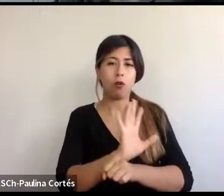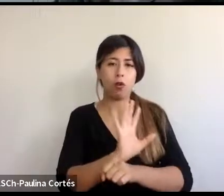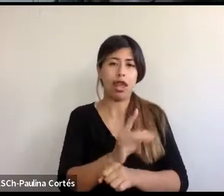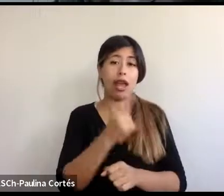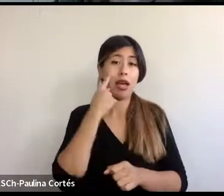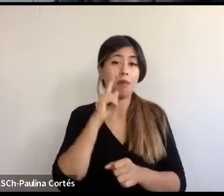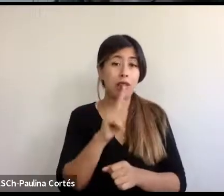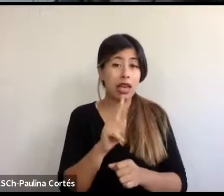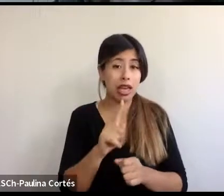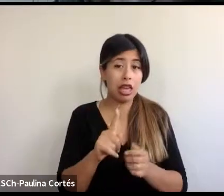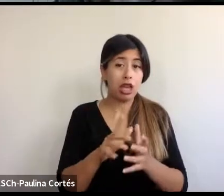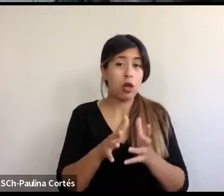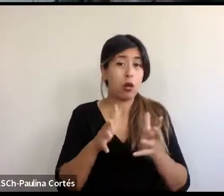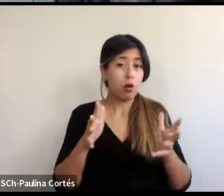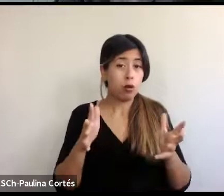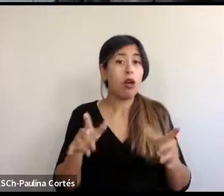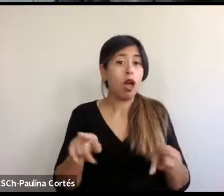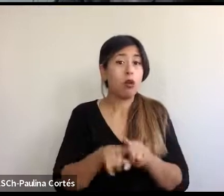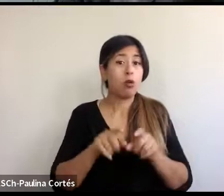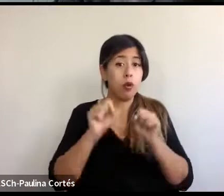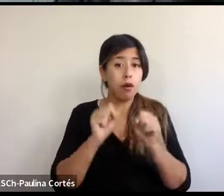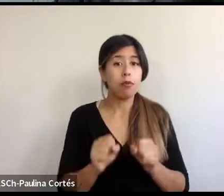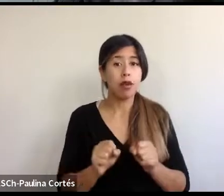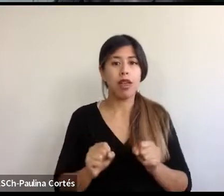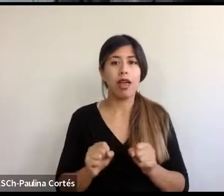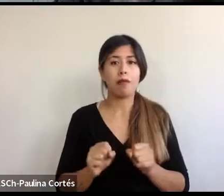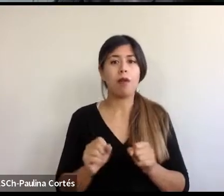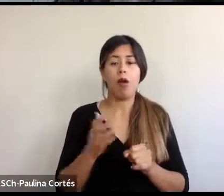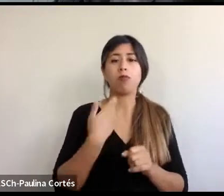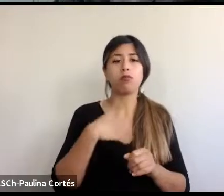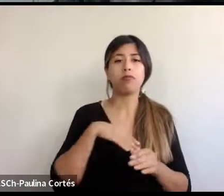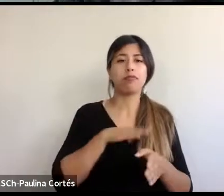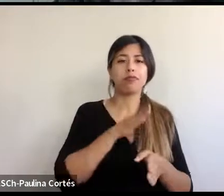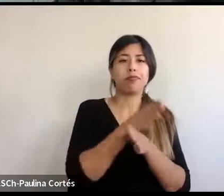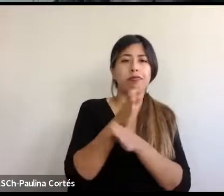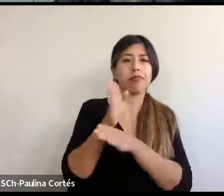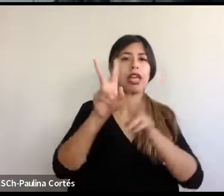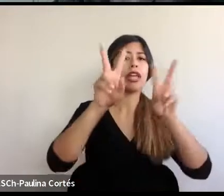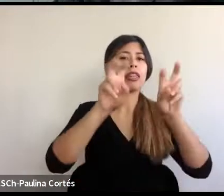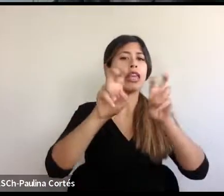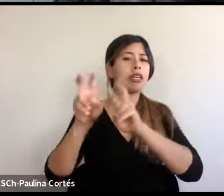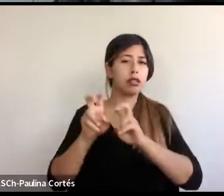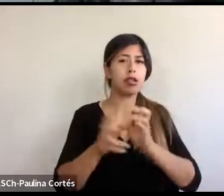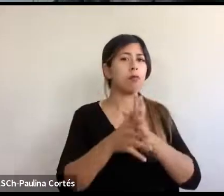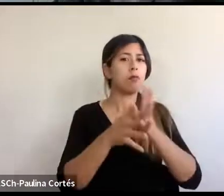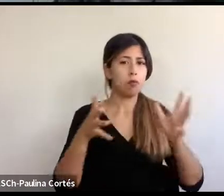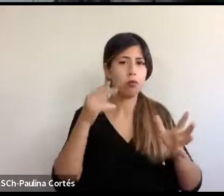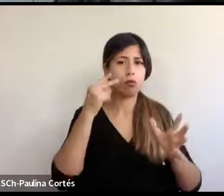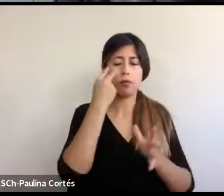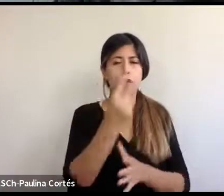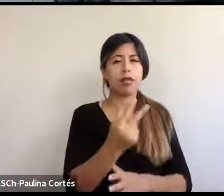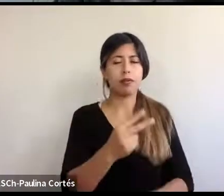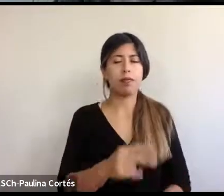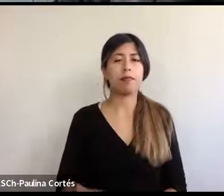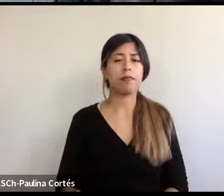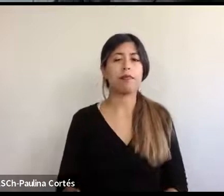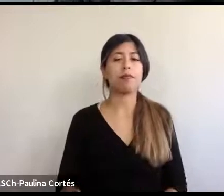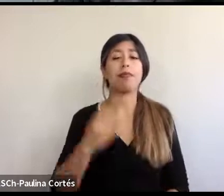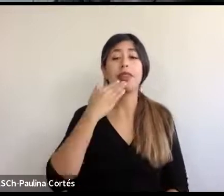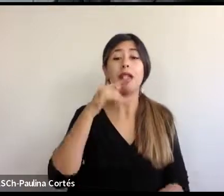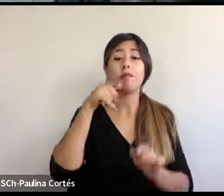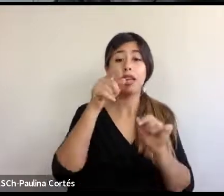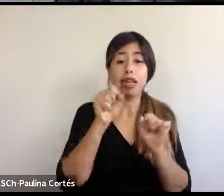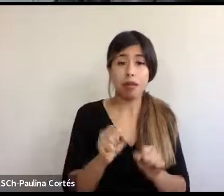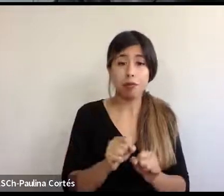for a lot of topics to cover. So, and we also, maybe in this way, we can also like raise